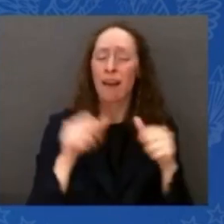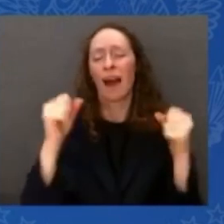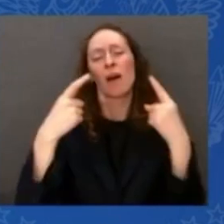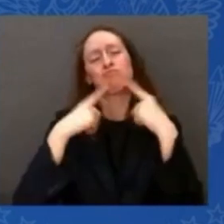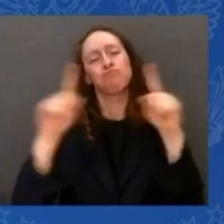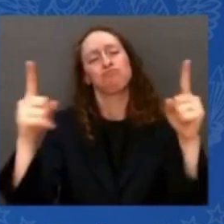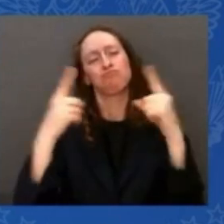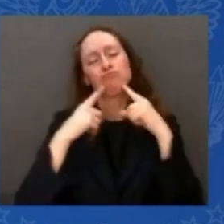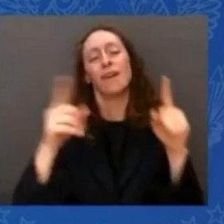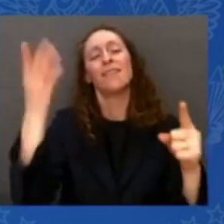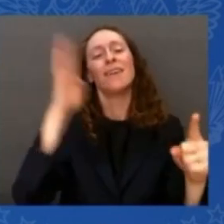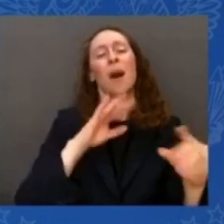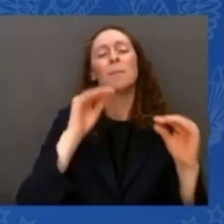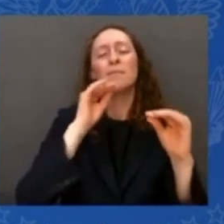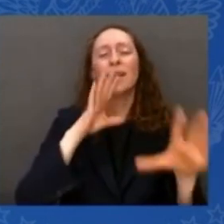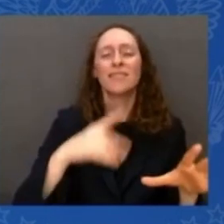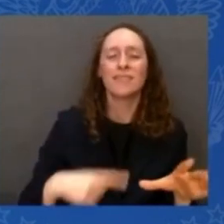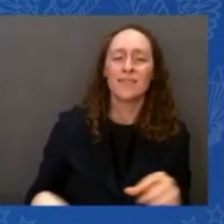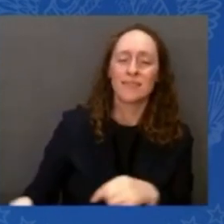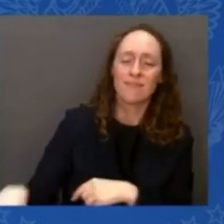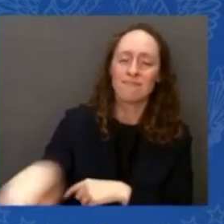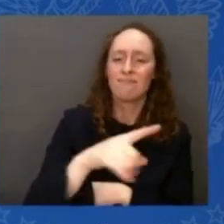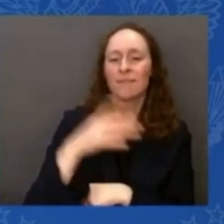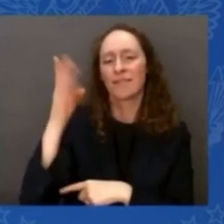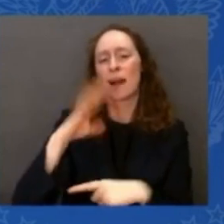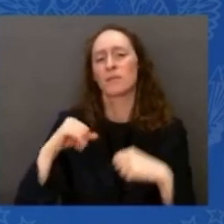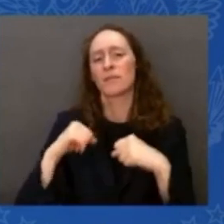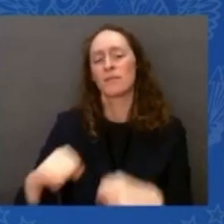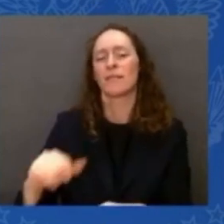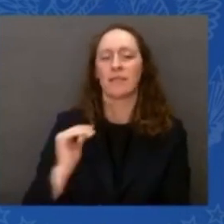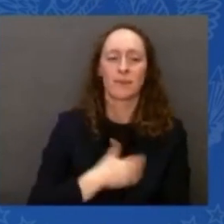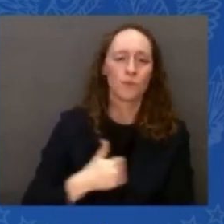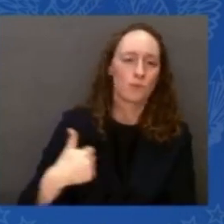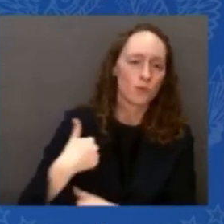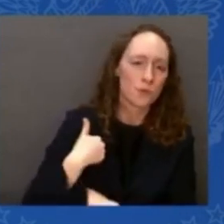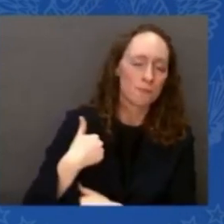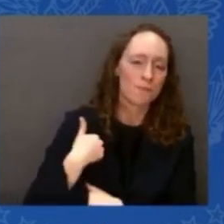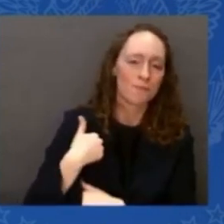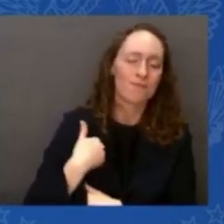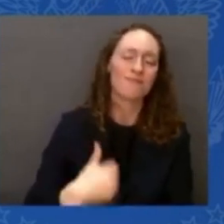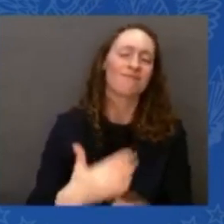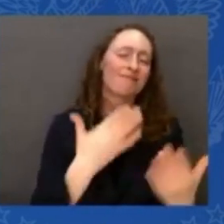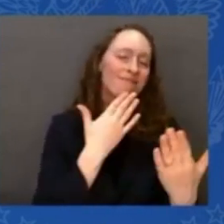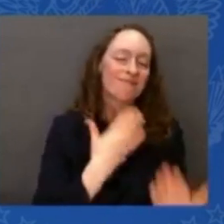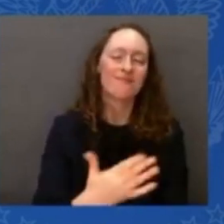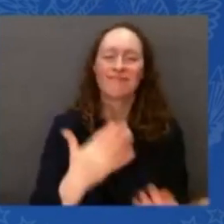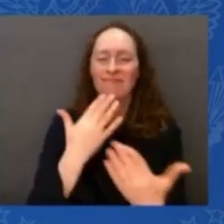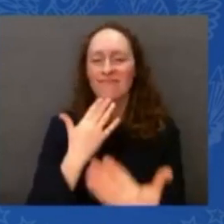protect our troops. Thank you, thank you, thank you.